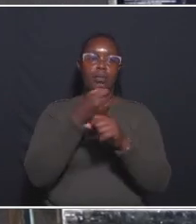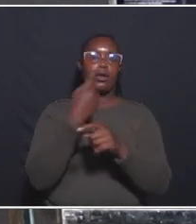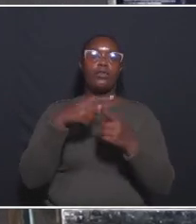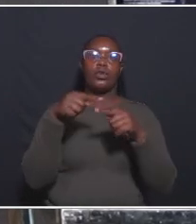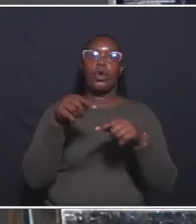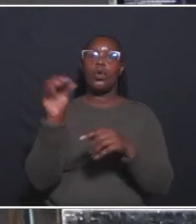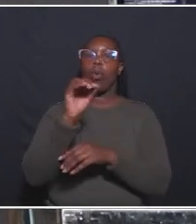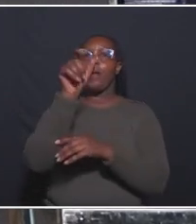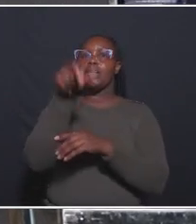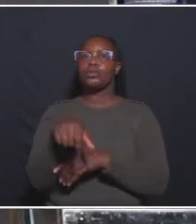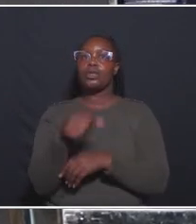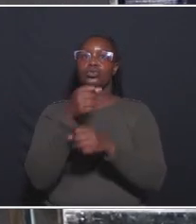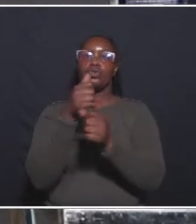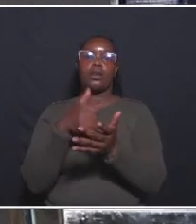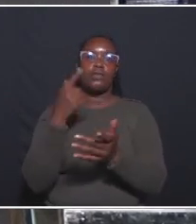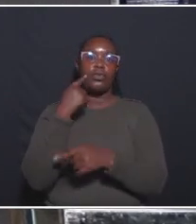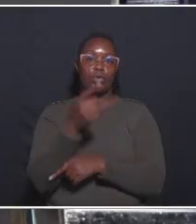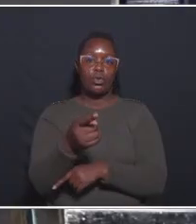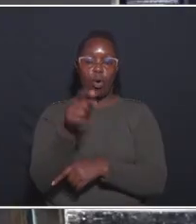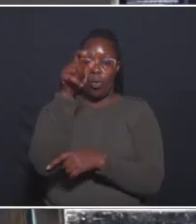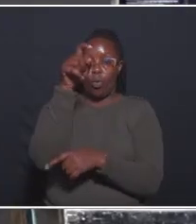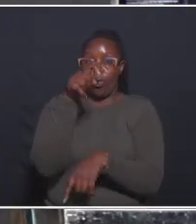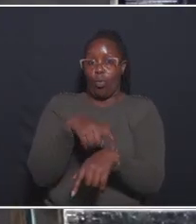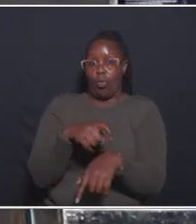it for you. When the guy who is